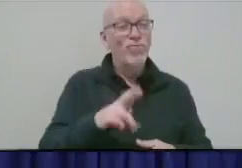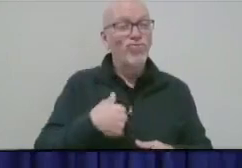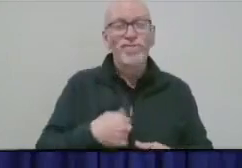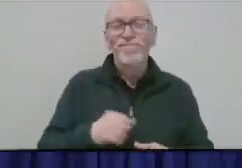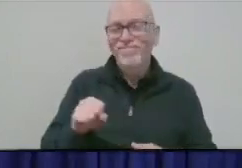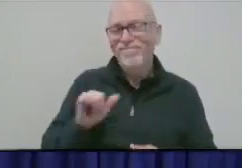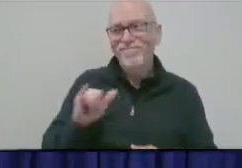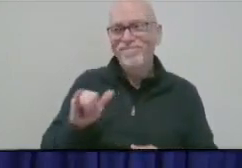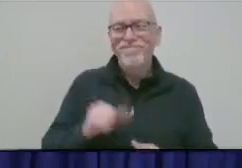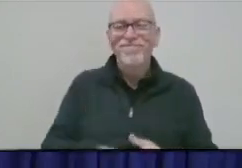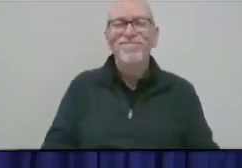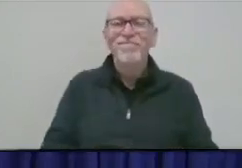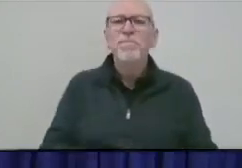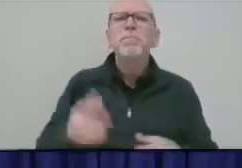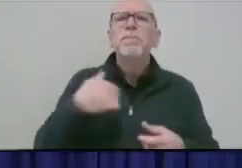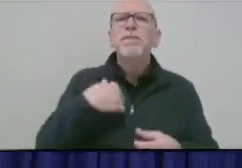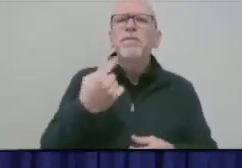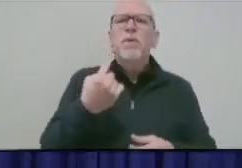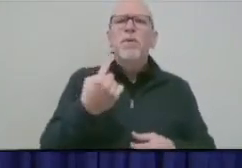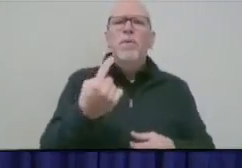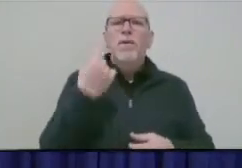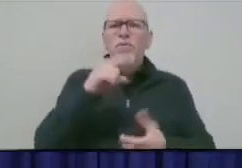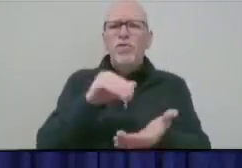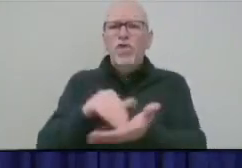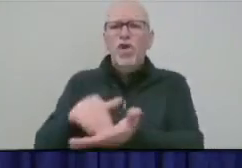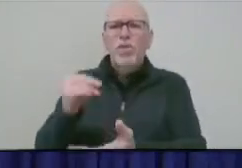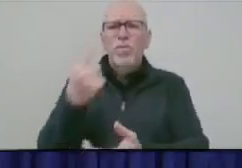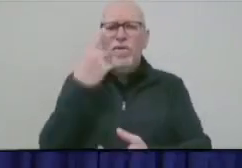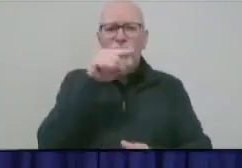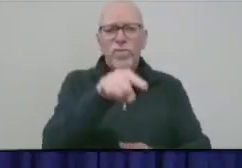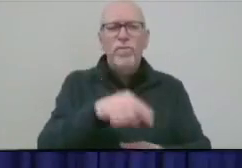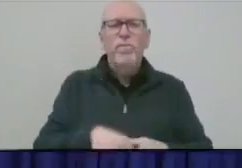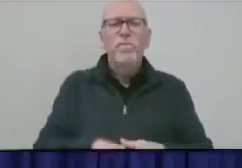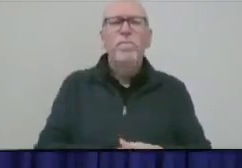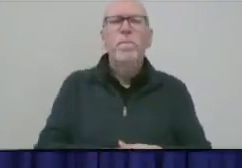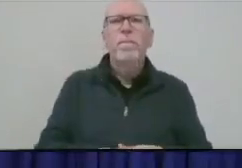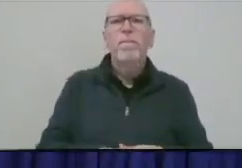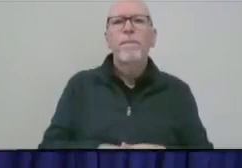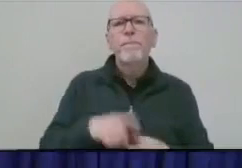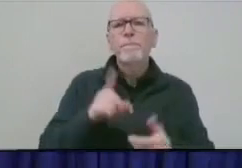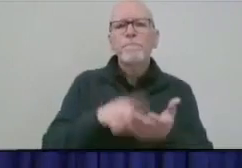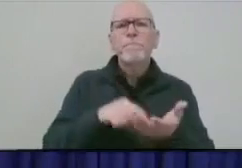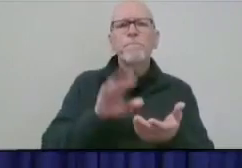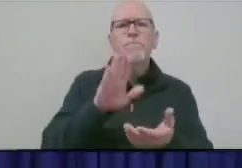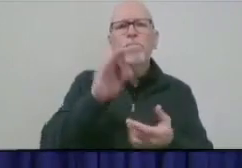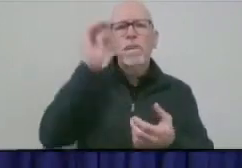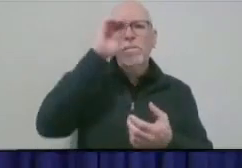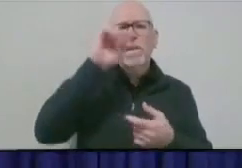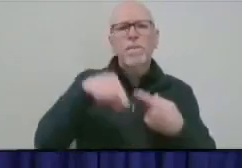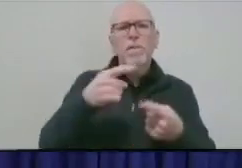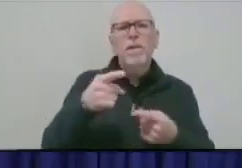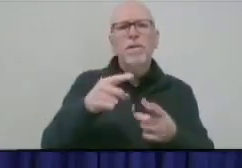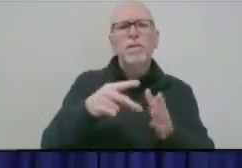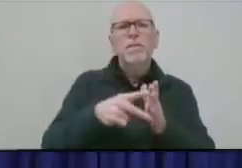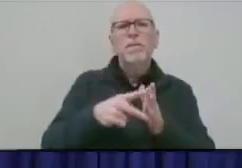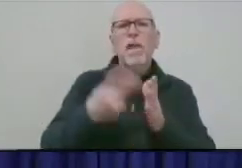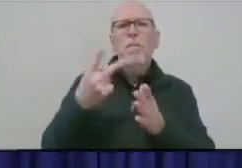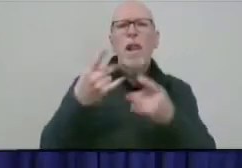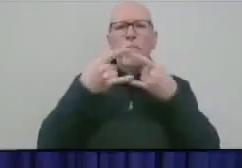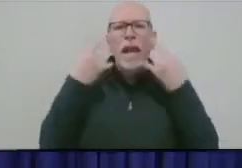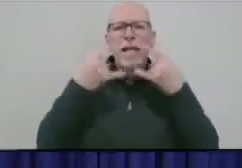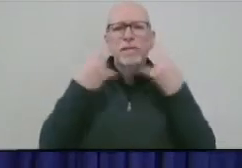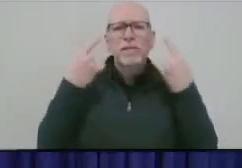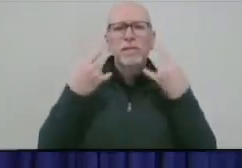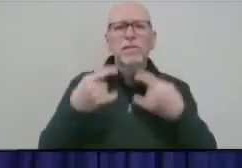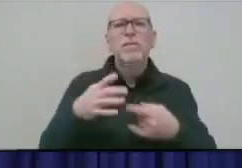sure. I had one for the doctors and then one for you. What is your opinion on double masking? And